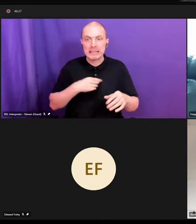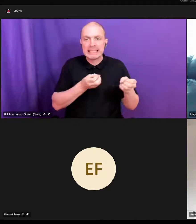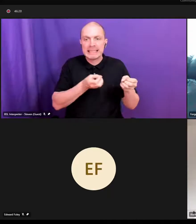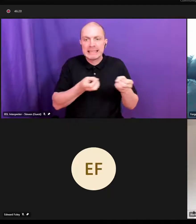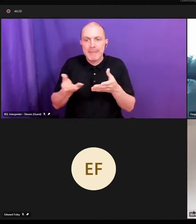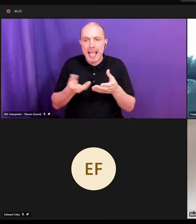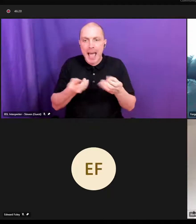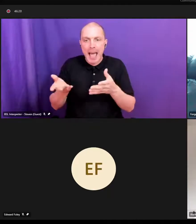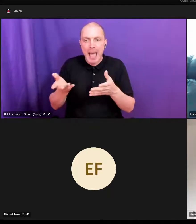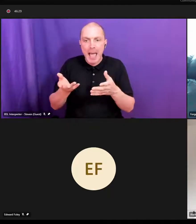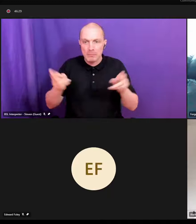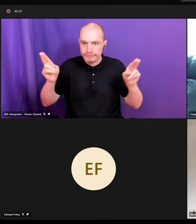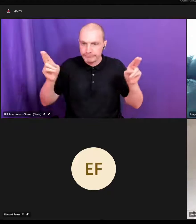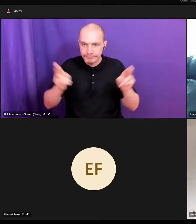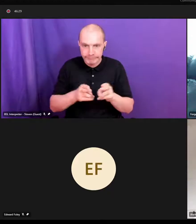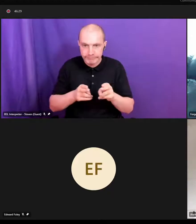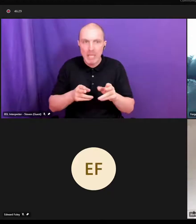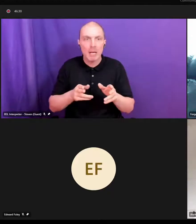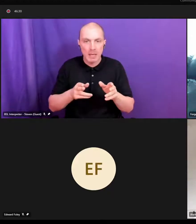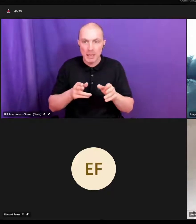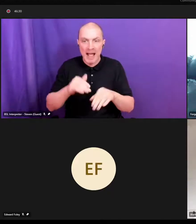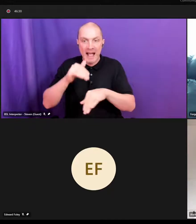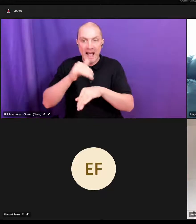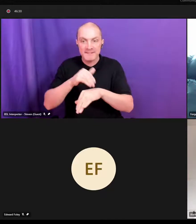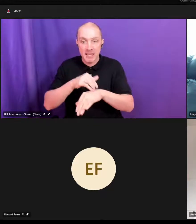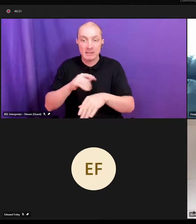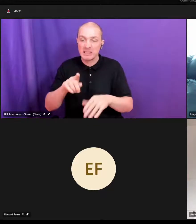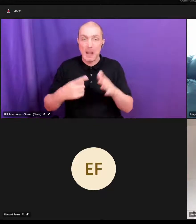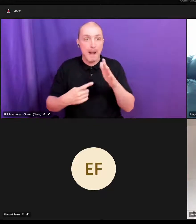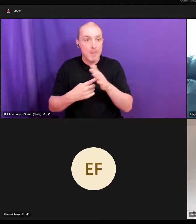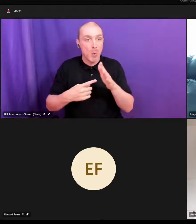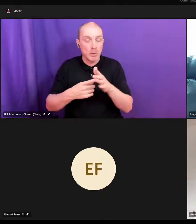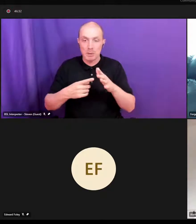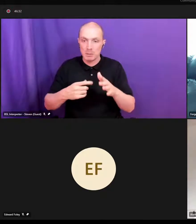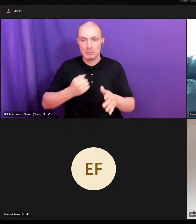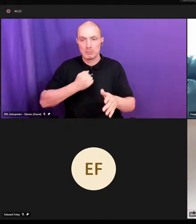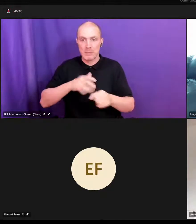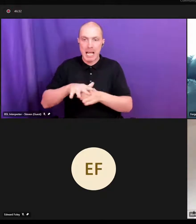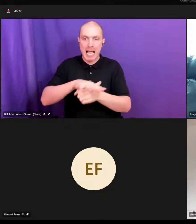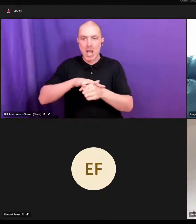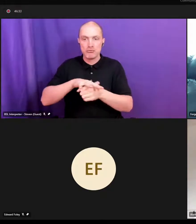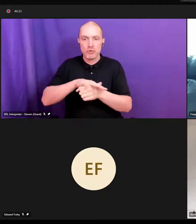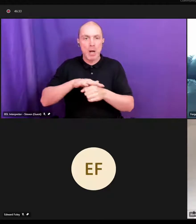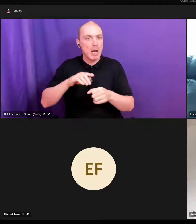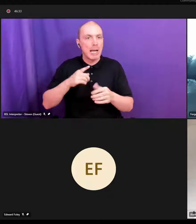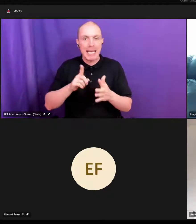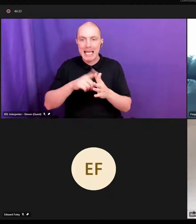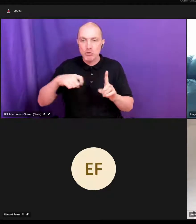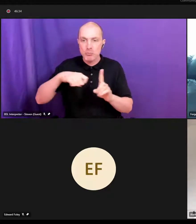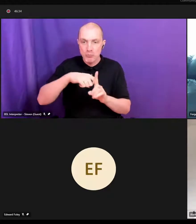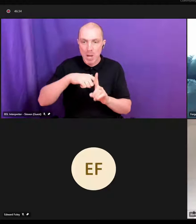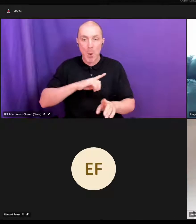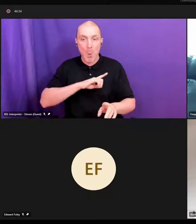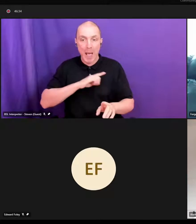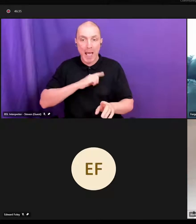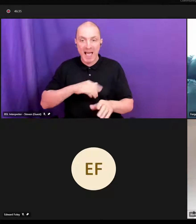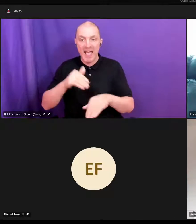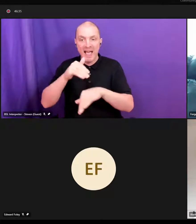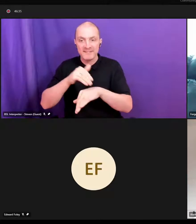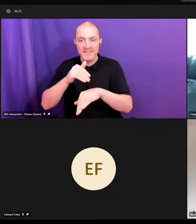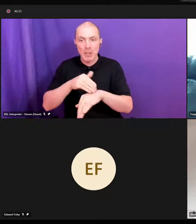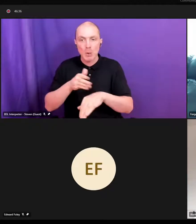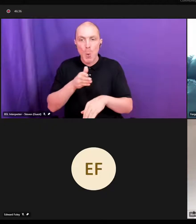an important one for all of East Kilbride because it does affect the train station and West Mains Road.